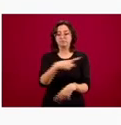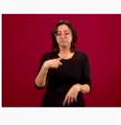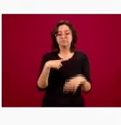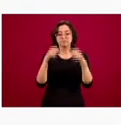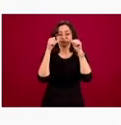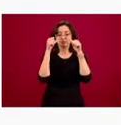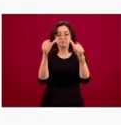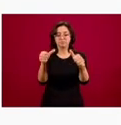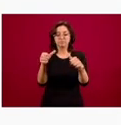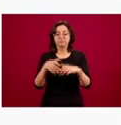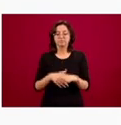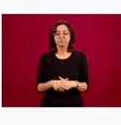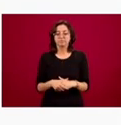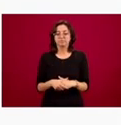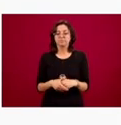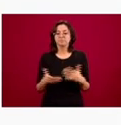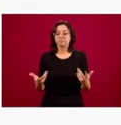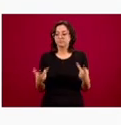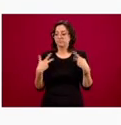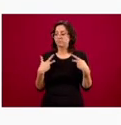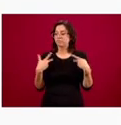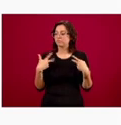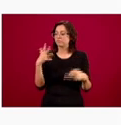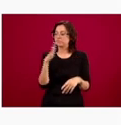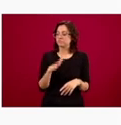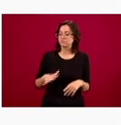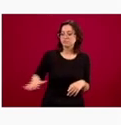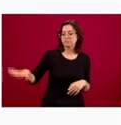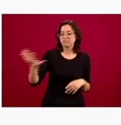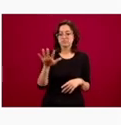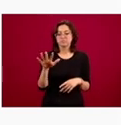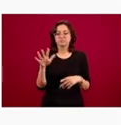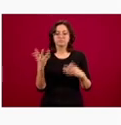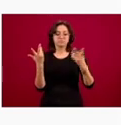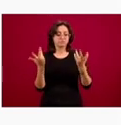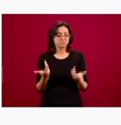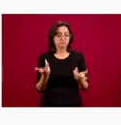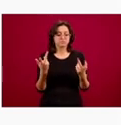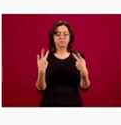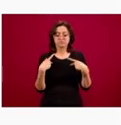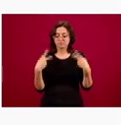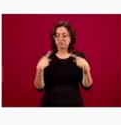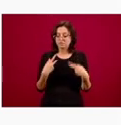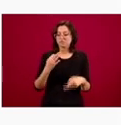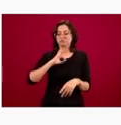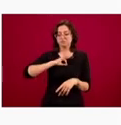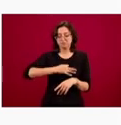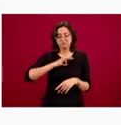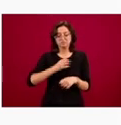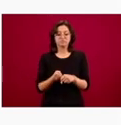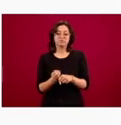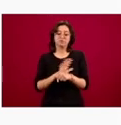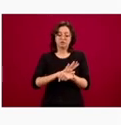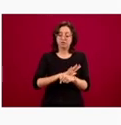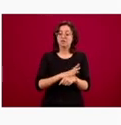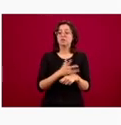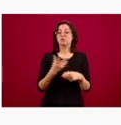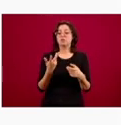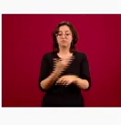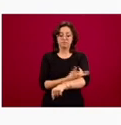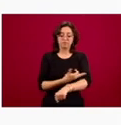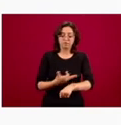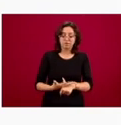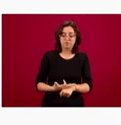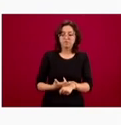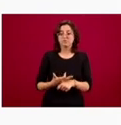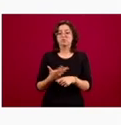and after the duration of the pandemic. The target population is the general population, including the